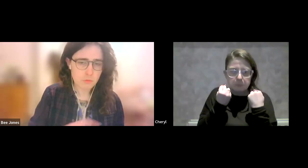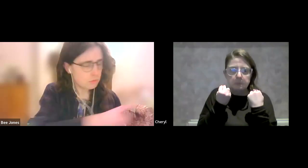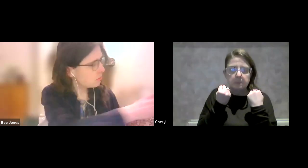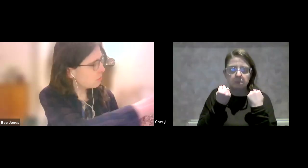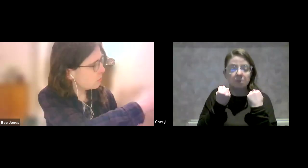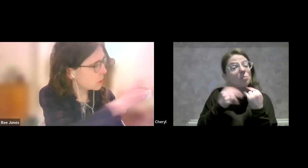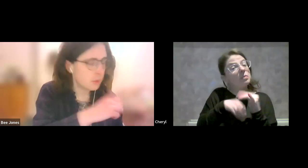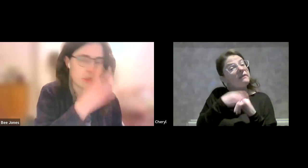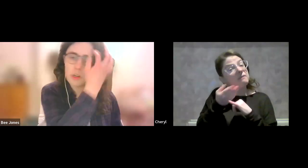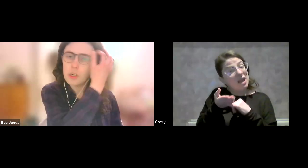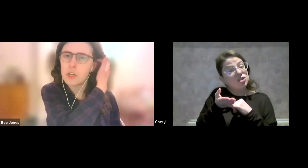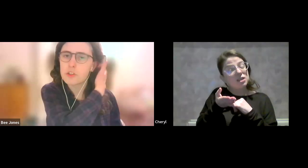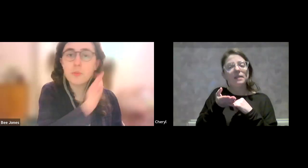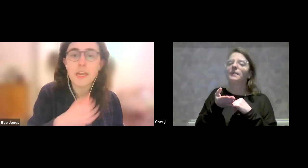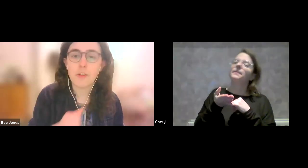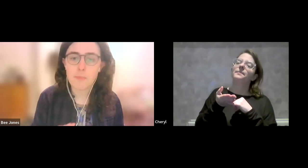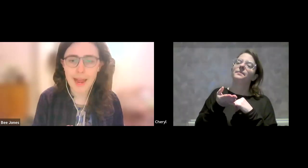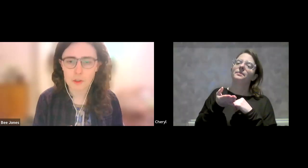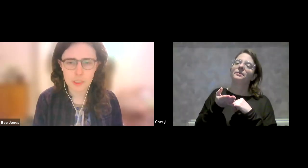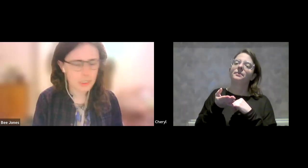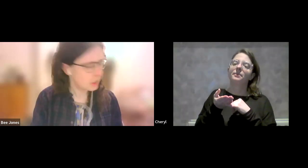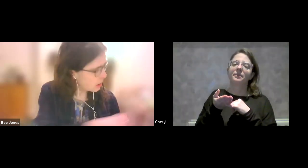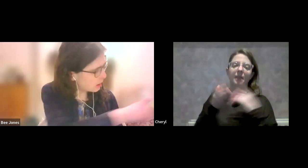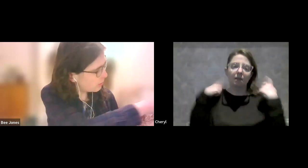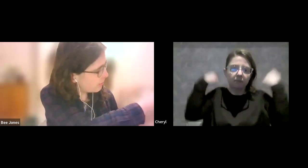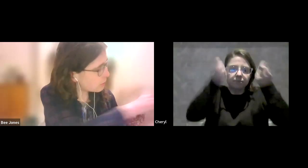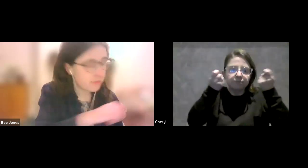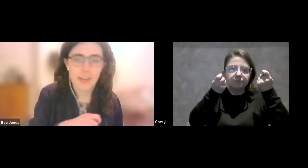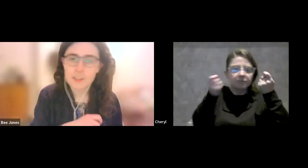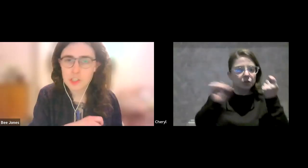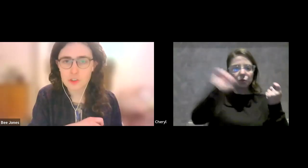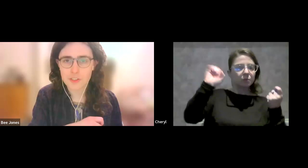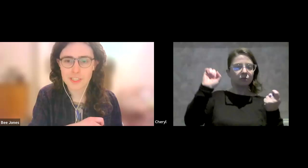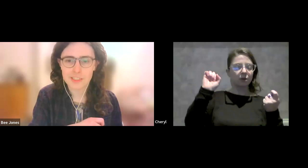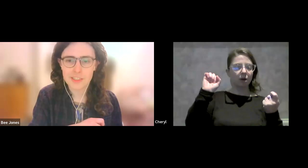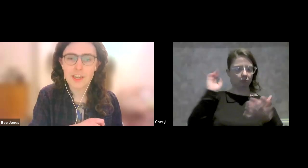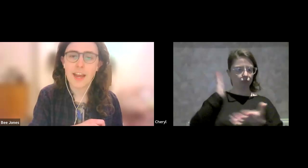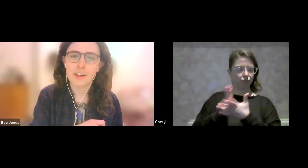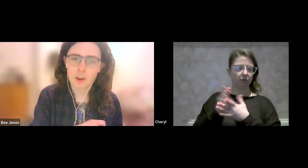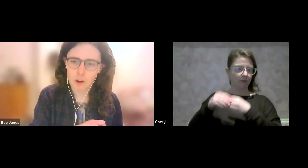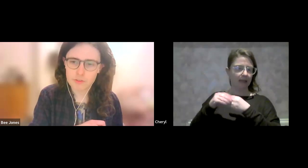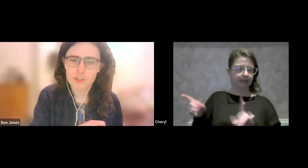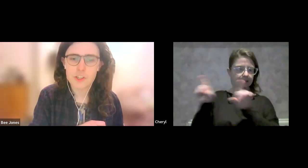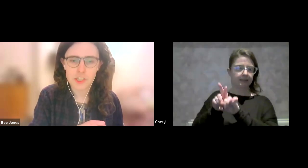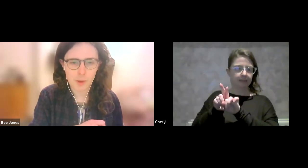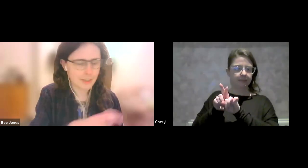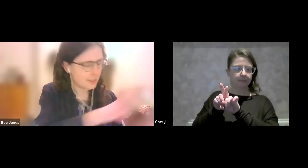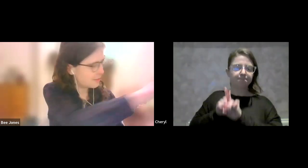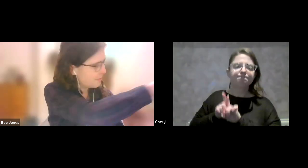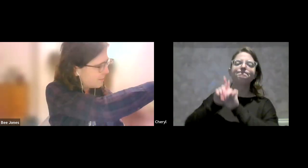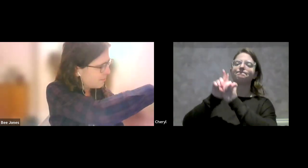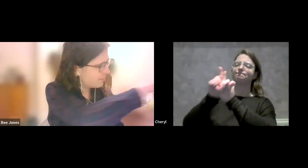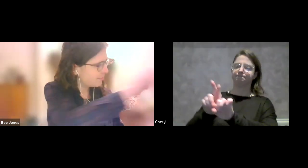though, she put on her superhero man hoodie, found a friend she trusted, and off she